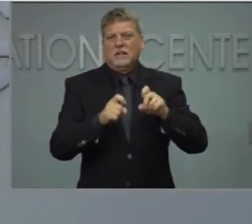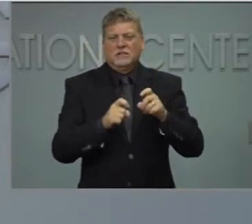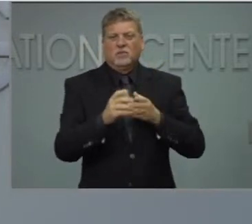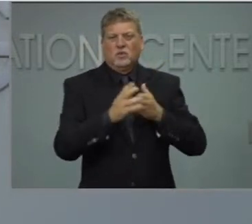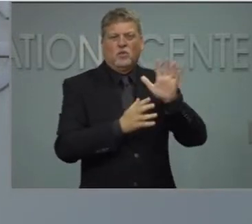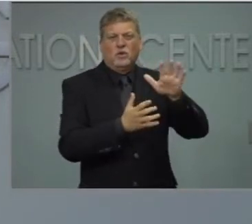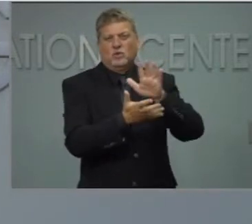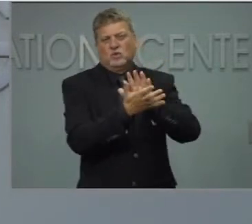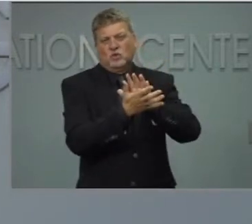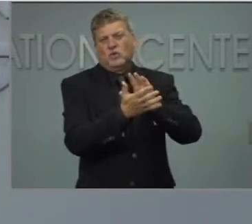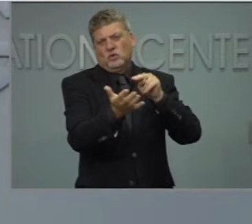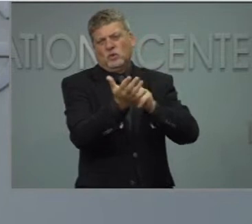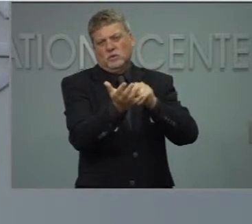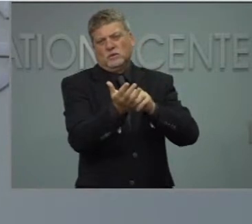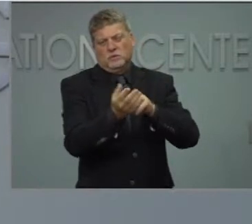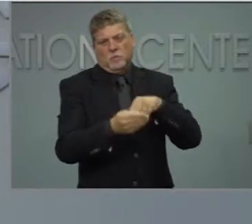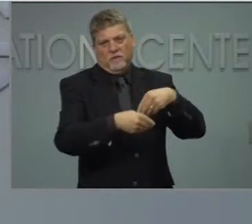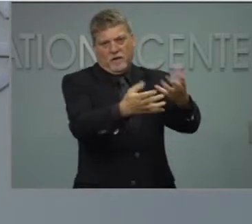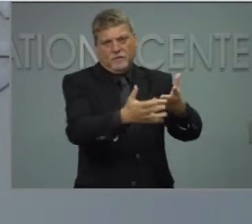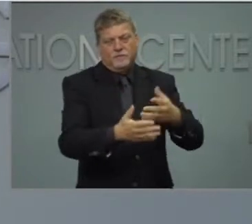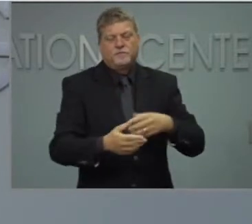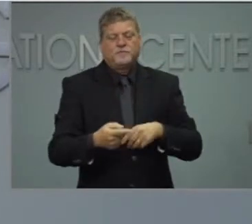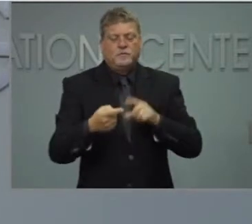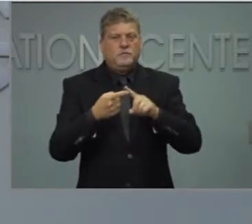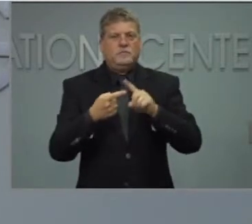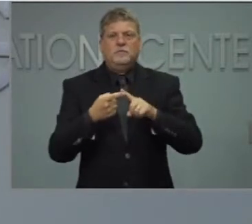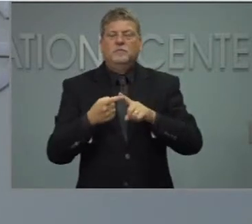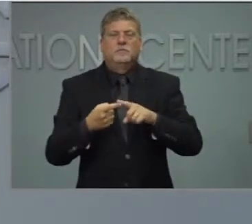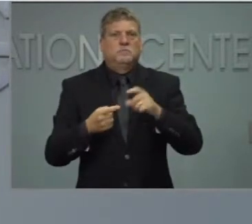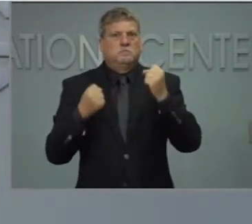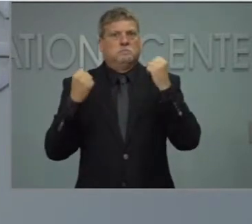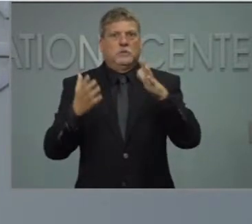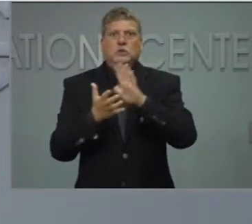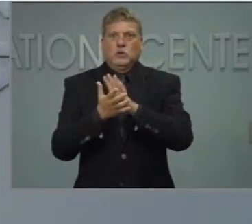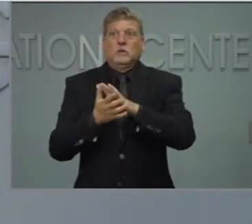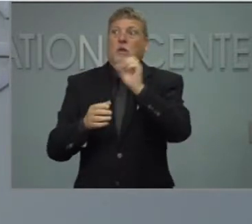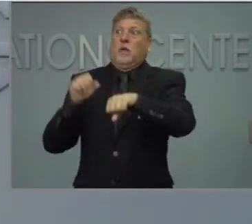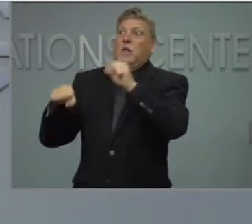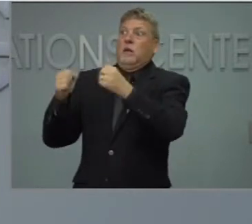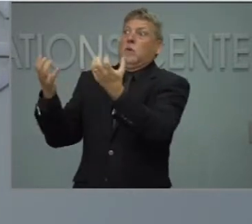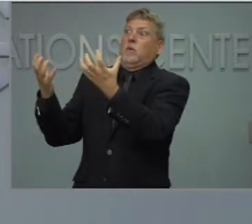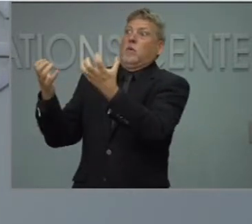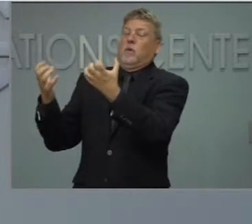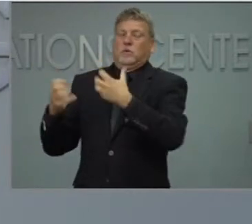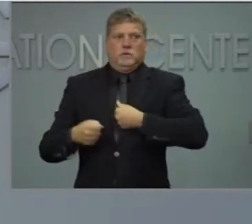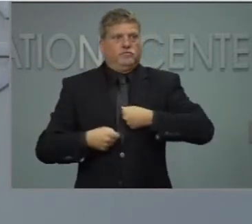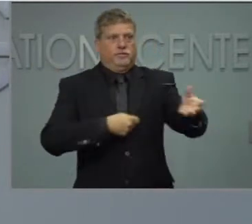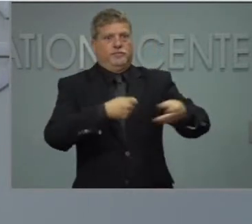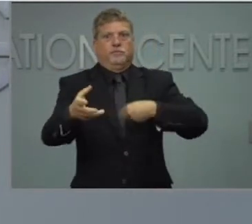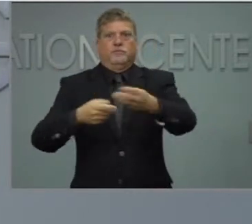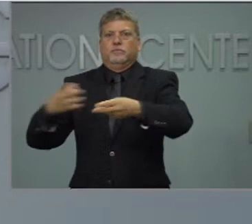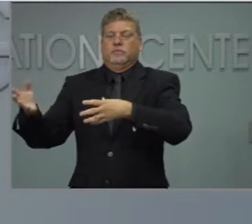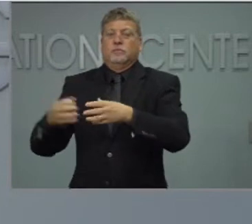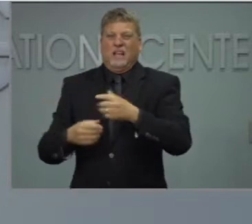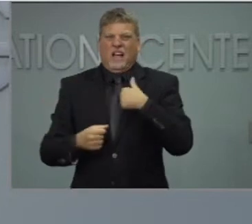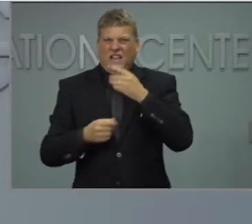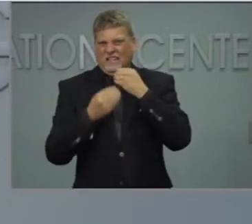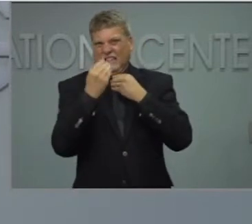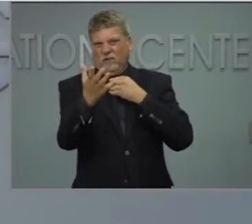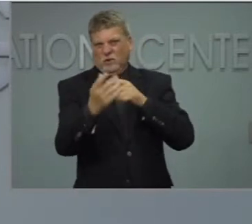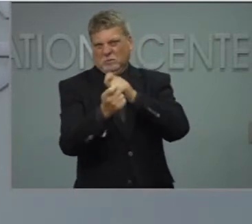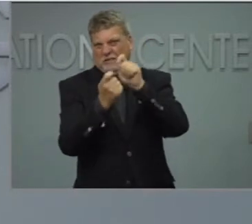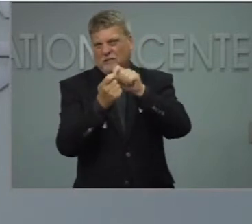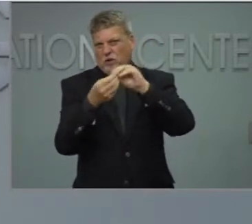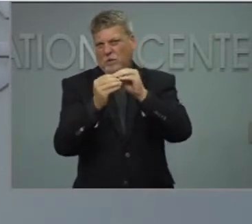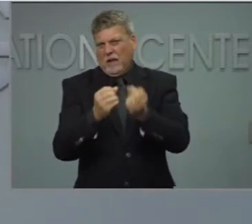So that has there's been a lot of wide uptake of that. So I can get you the exact numbers from our team in terms of the number of school districts